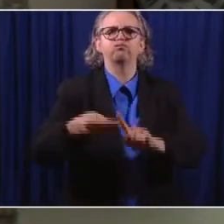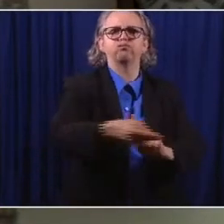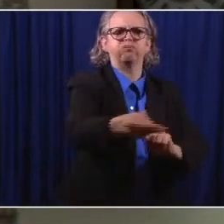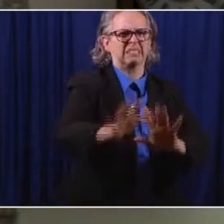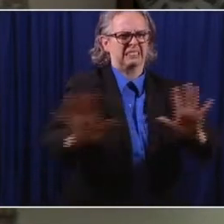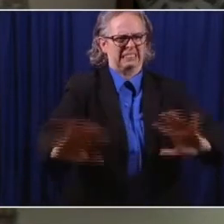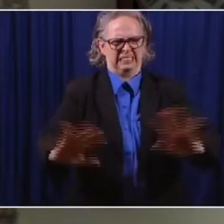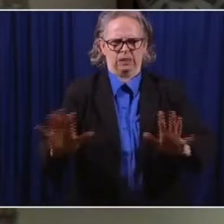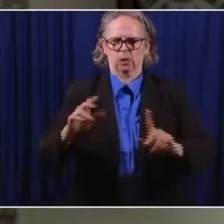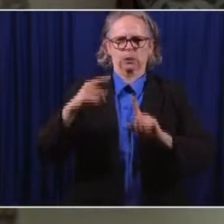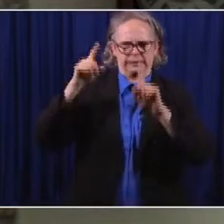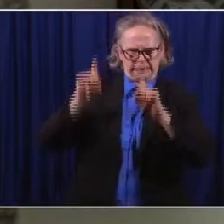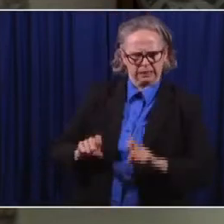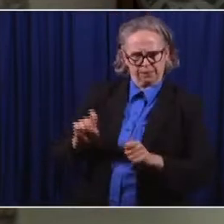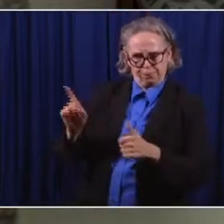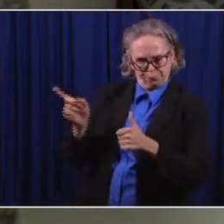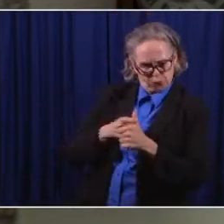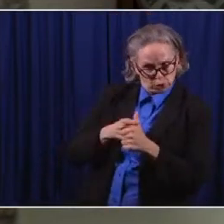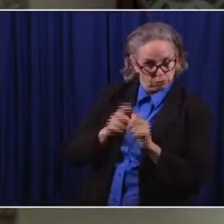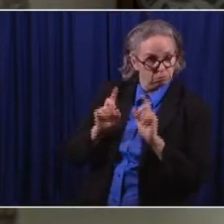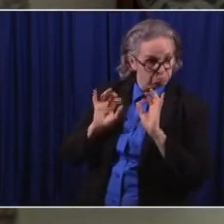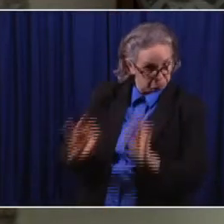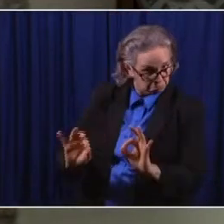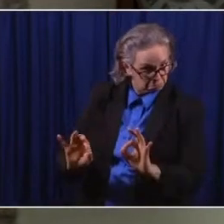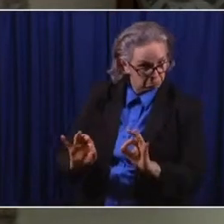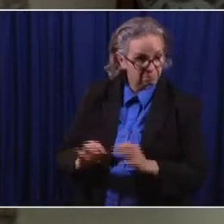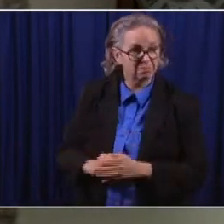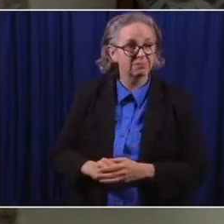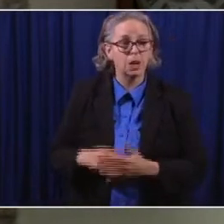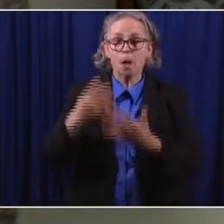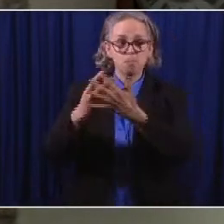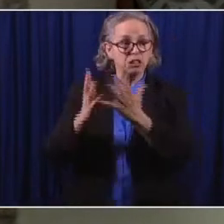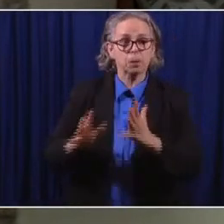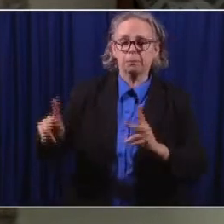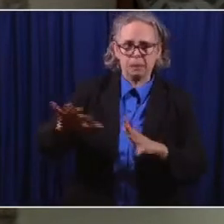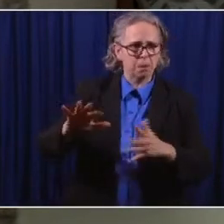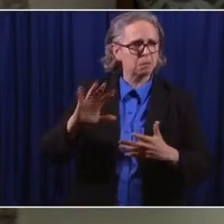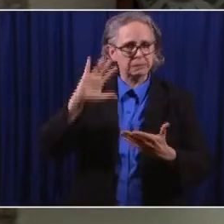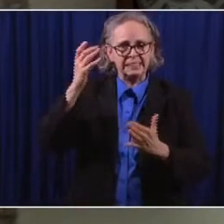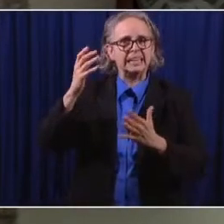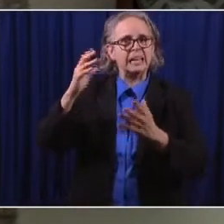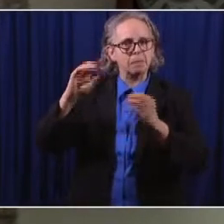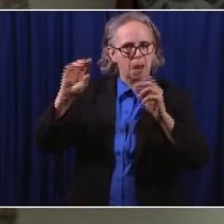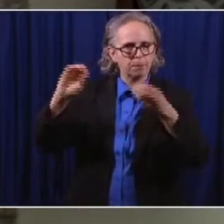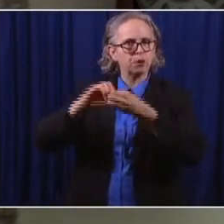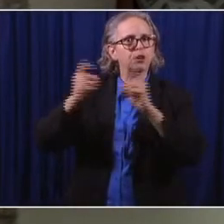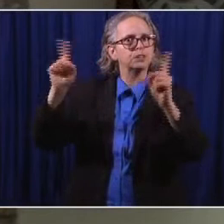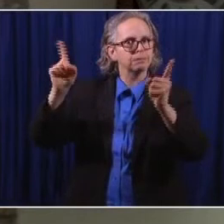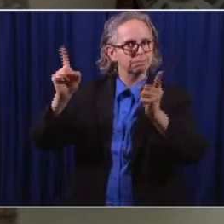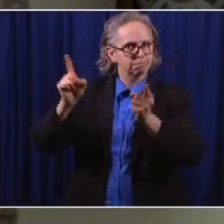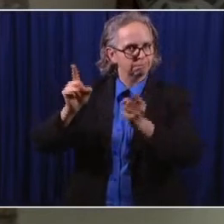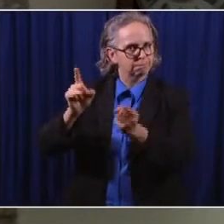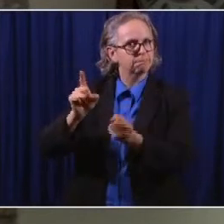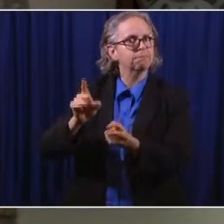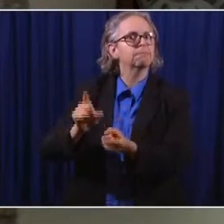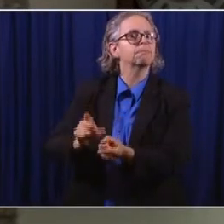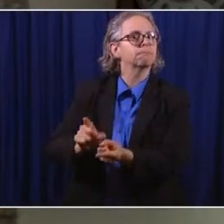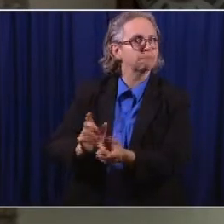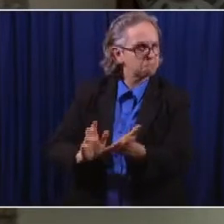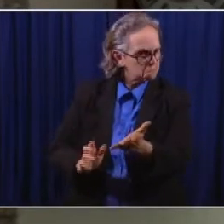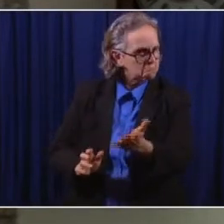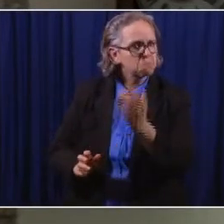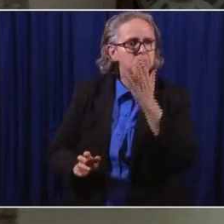doing that. That is taking down the prison population to some extent. It's the lowest it's been in a few